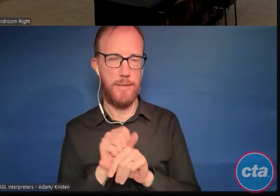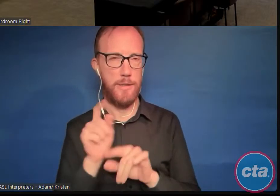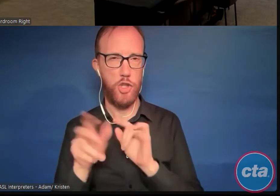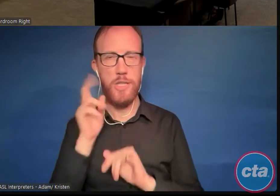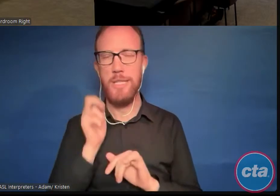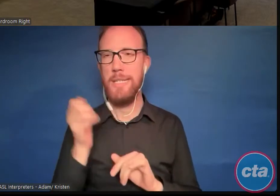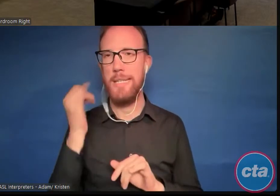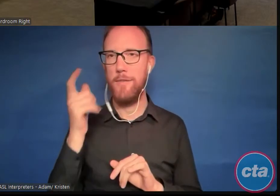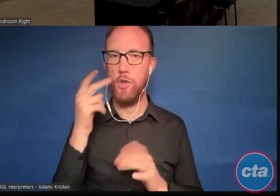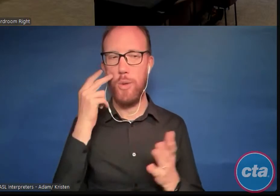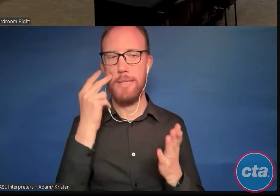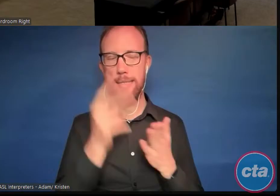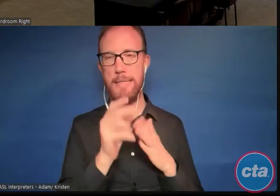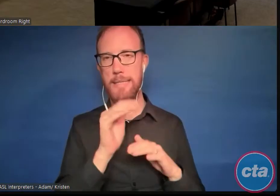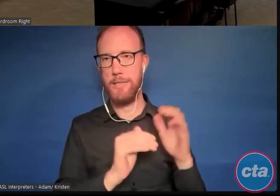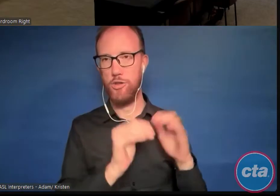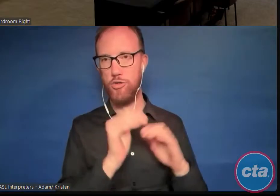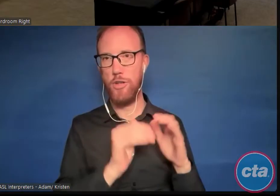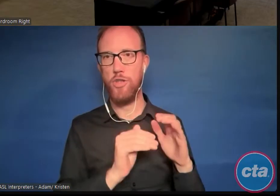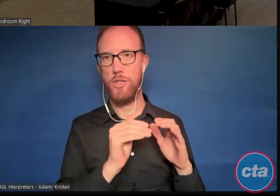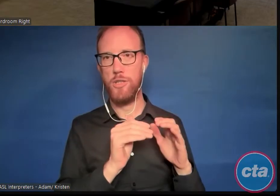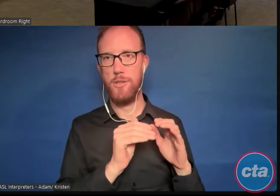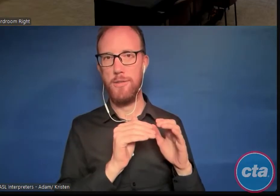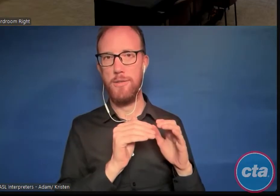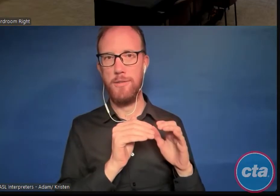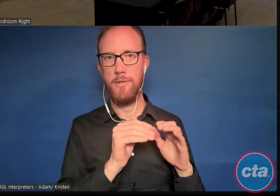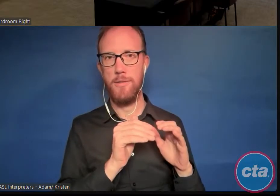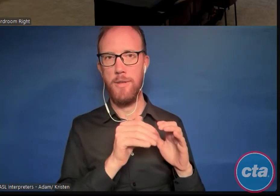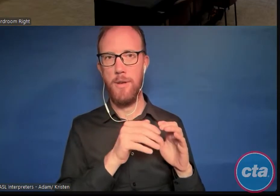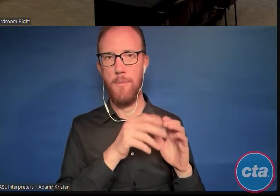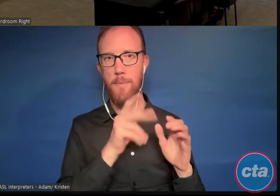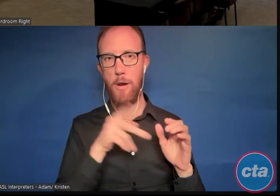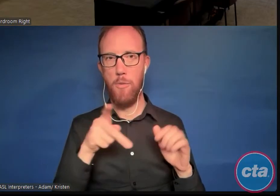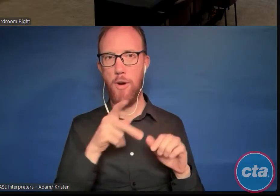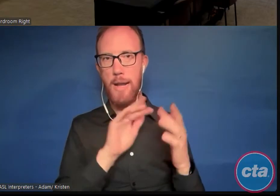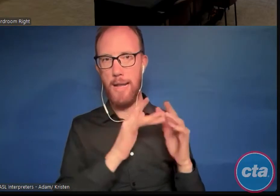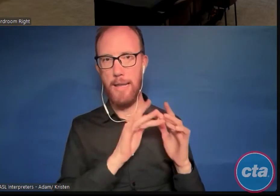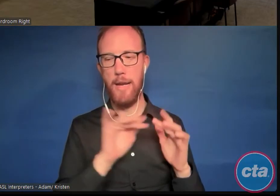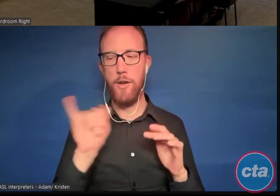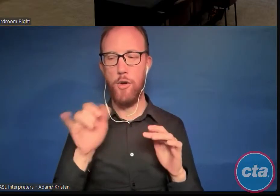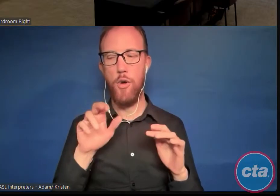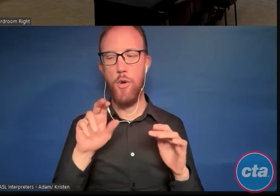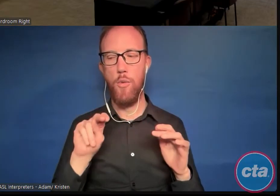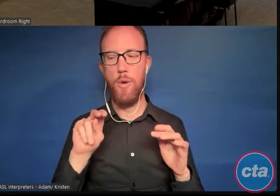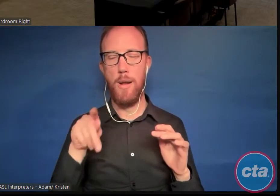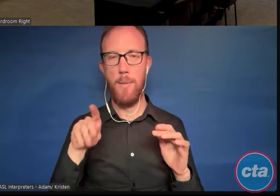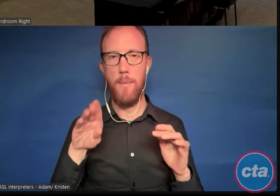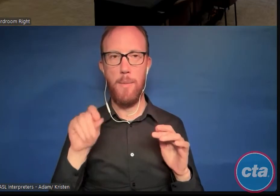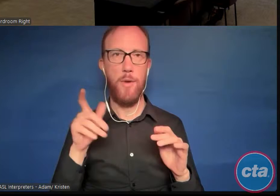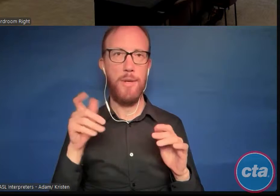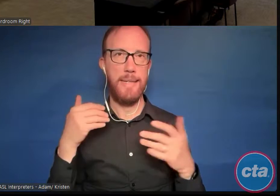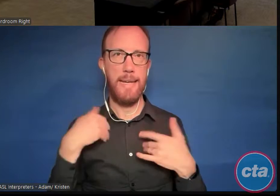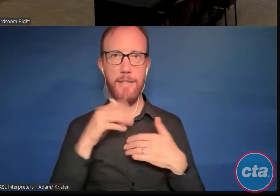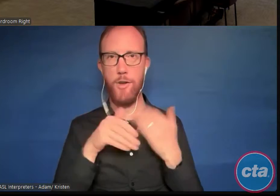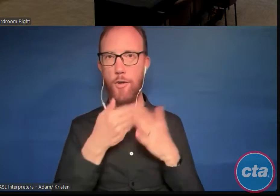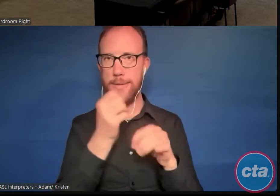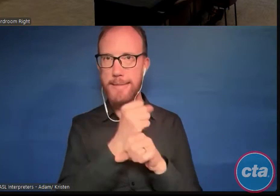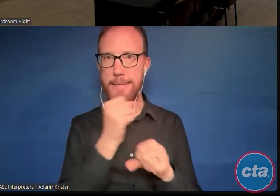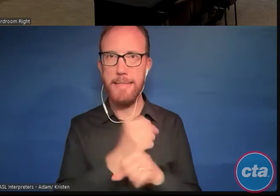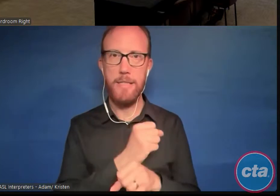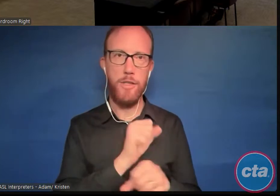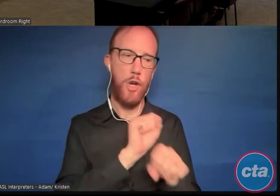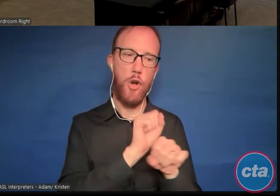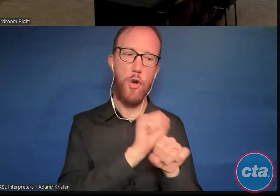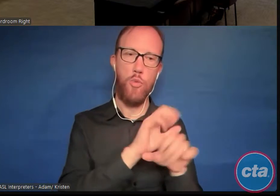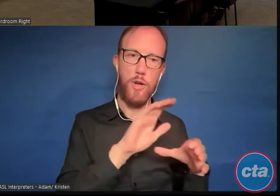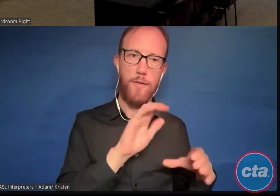that's posted online, Juan Pablo has slides at the end that give you the status of all the workforce and DBE hiring on this job specifically, and all those goals